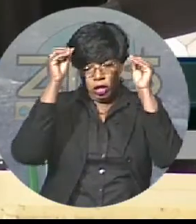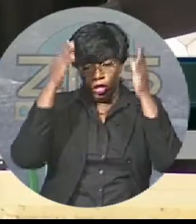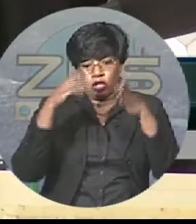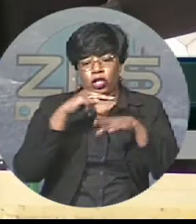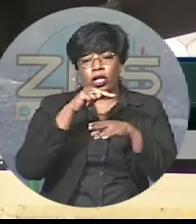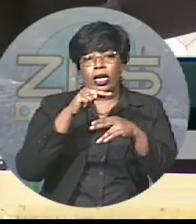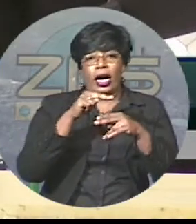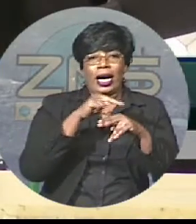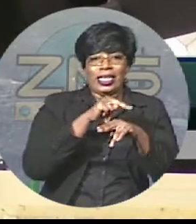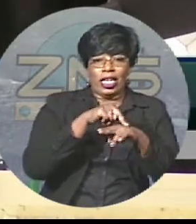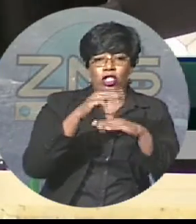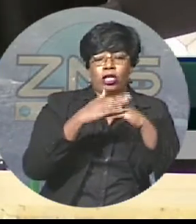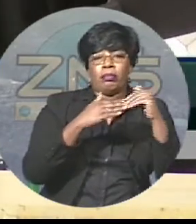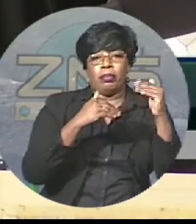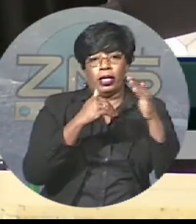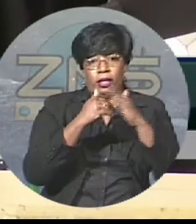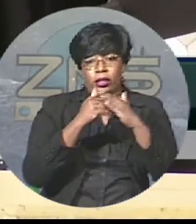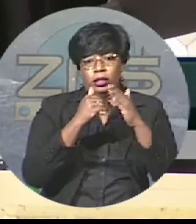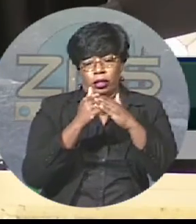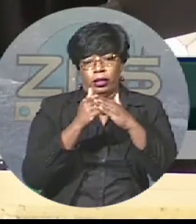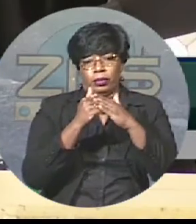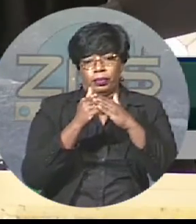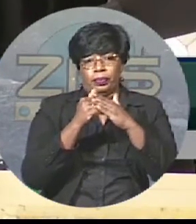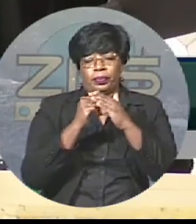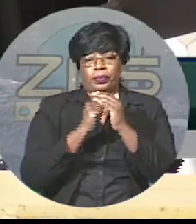builder, pulpiteer, visionary,